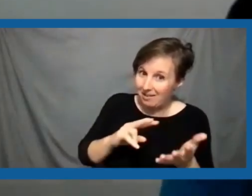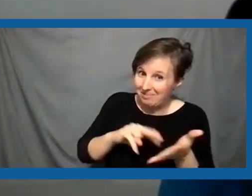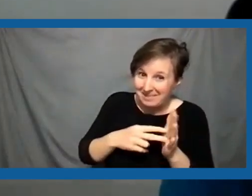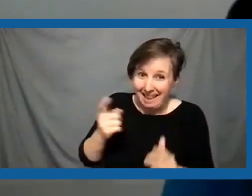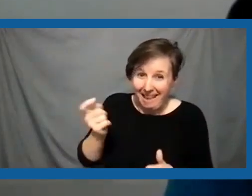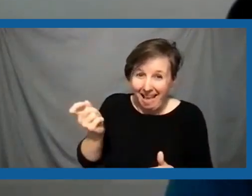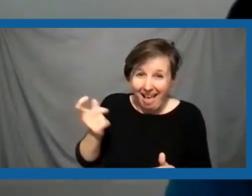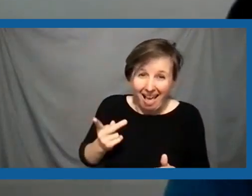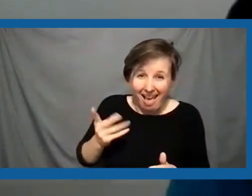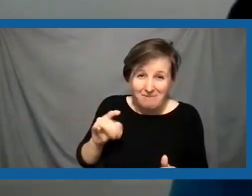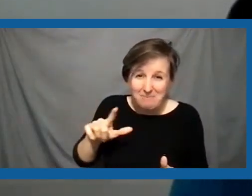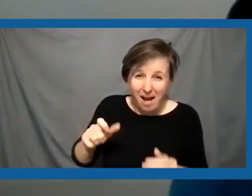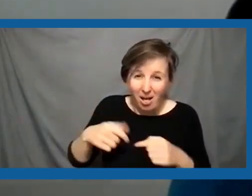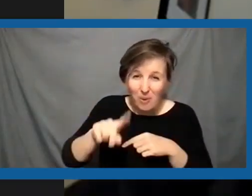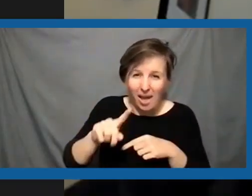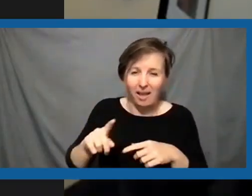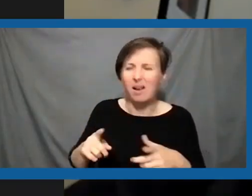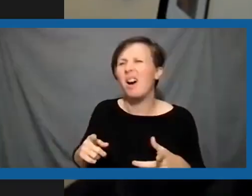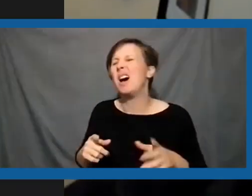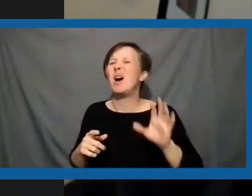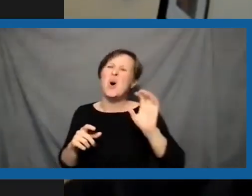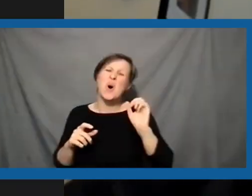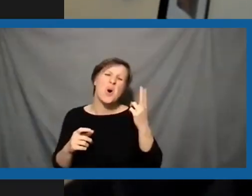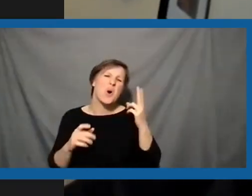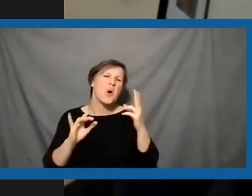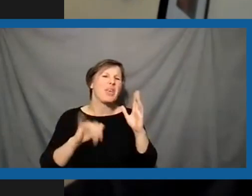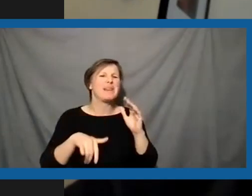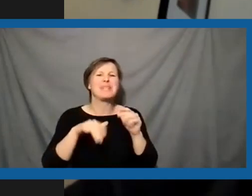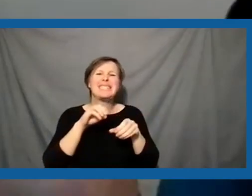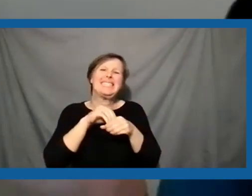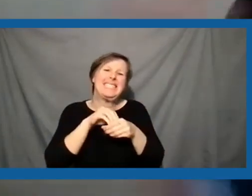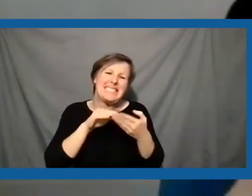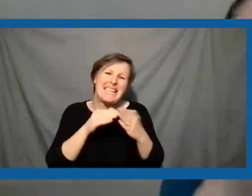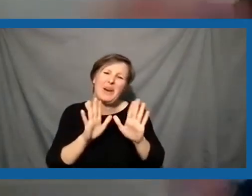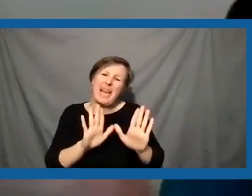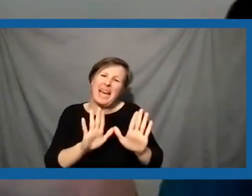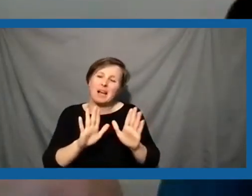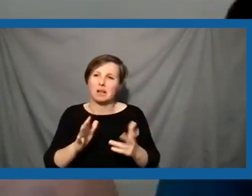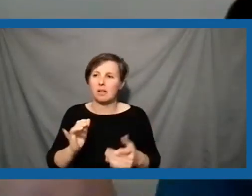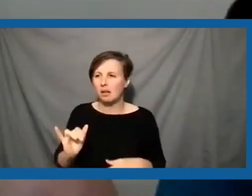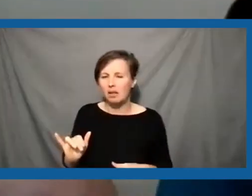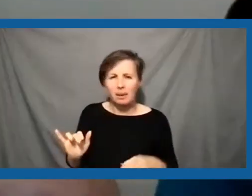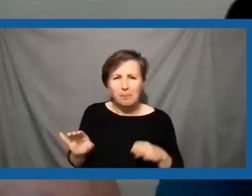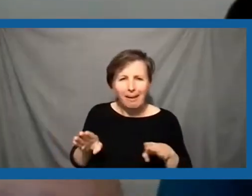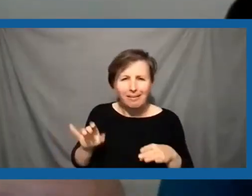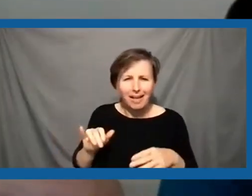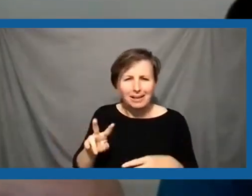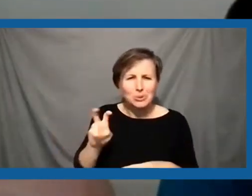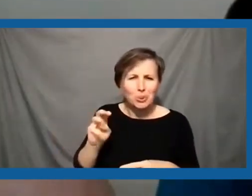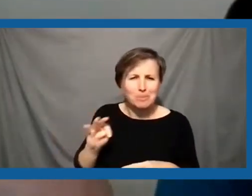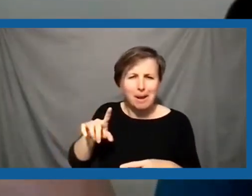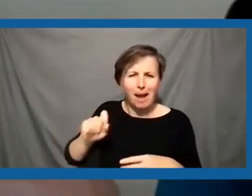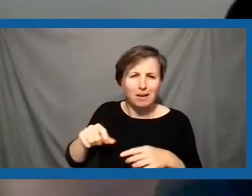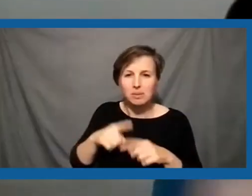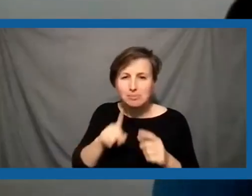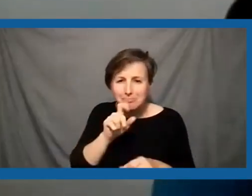if town's 200 miles away. No. So, you know, I think the time I call it demystifying on both sides needs